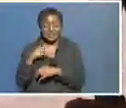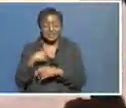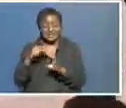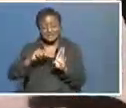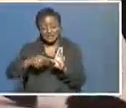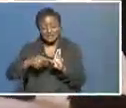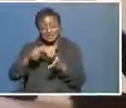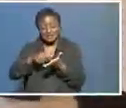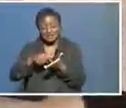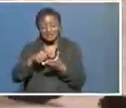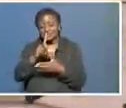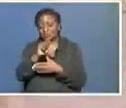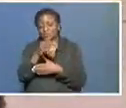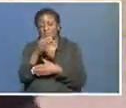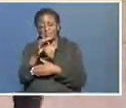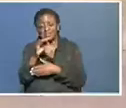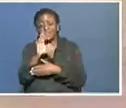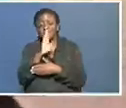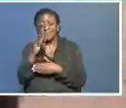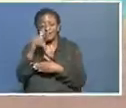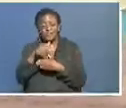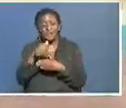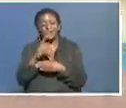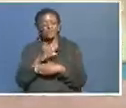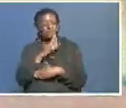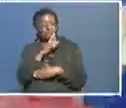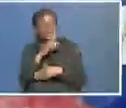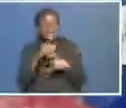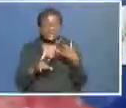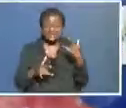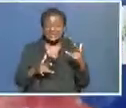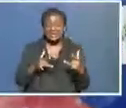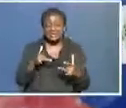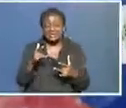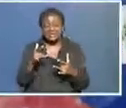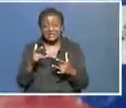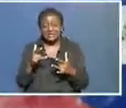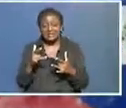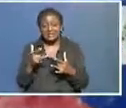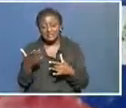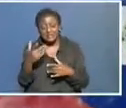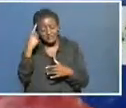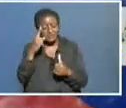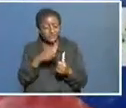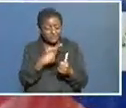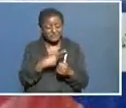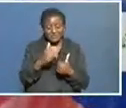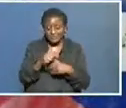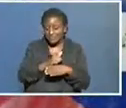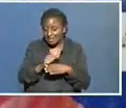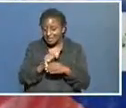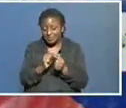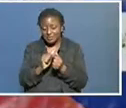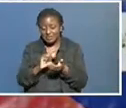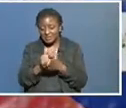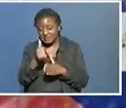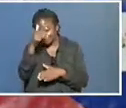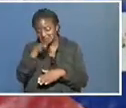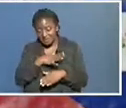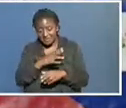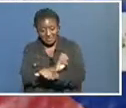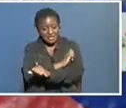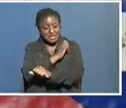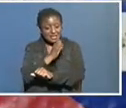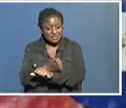of this, I was really excited, and it was after the first practice, these guys, the energy they brought